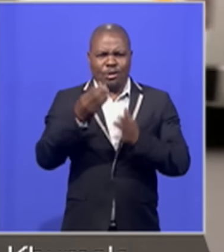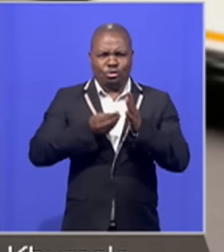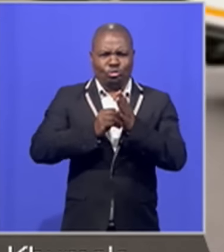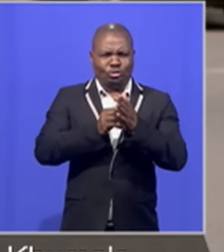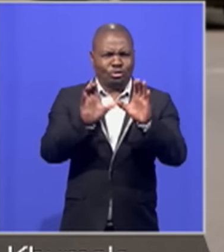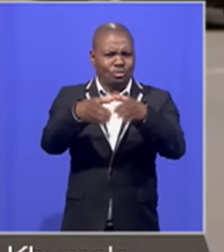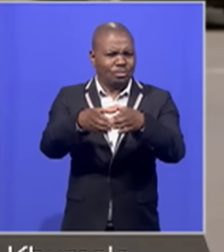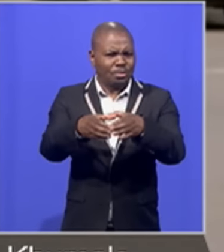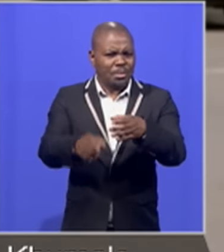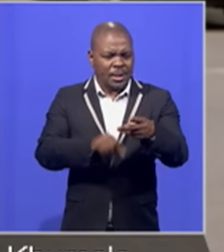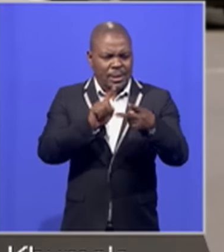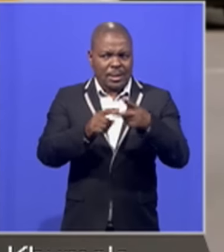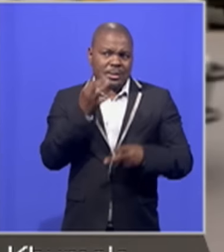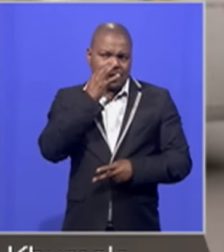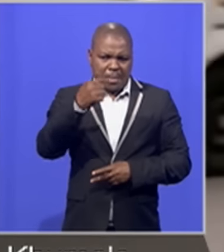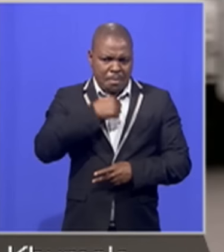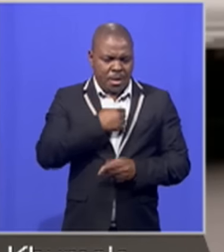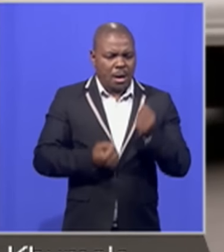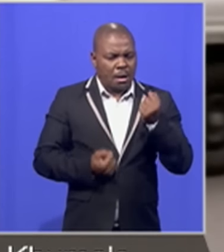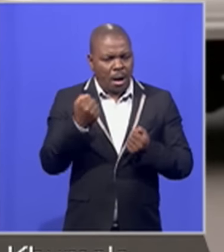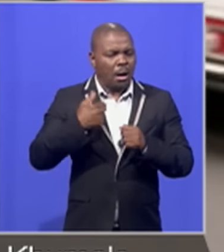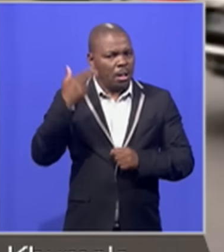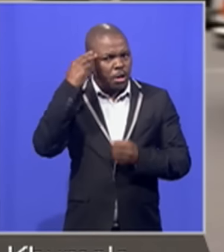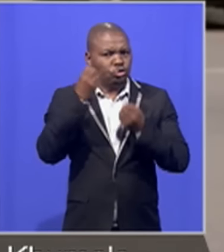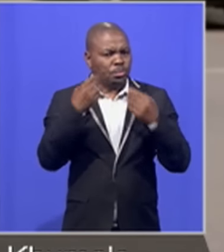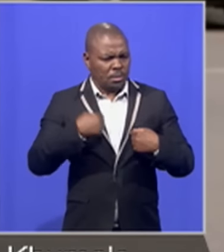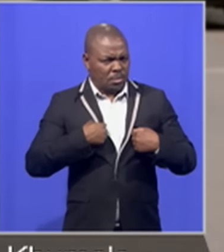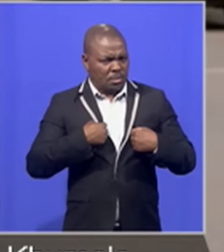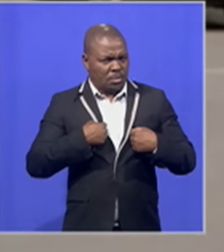and trying to say that I'm a serial hijacker.